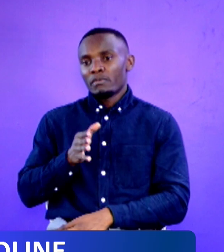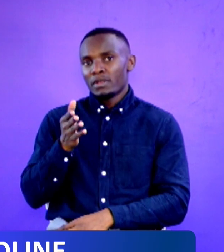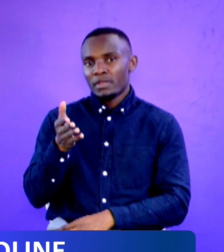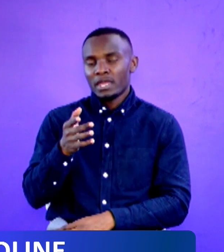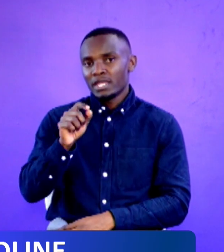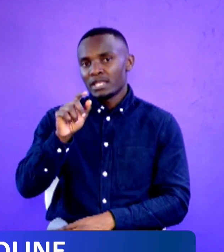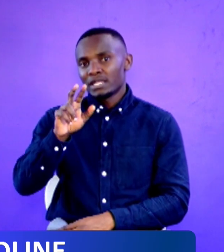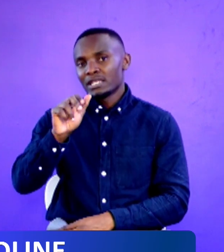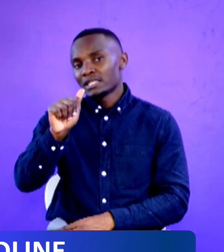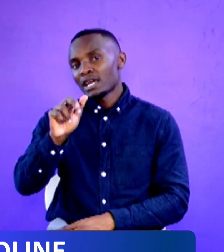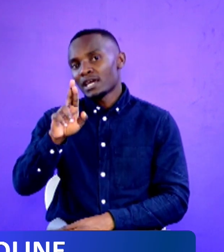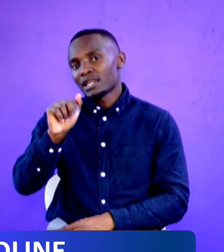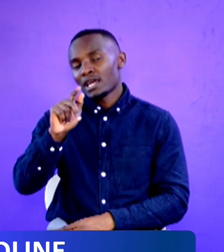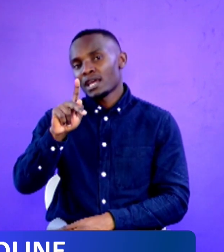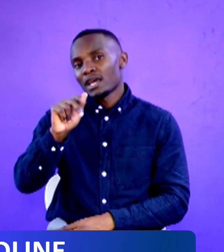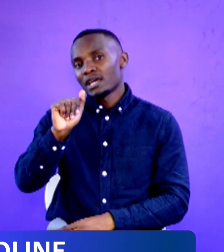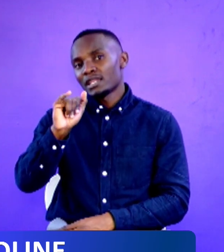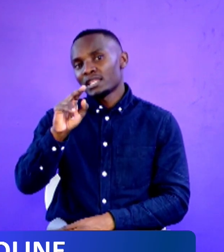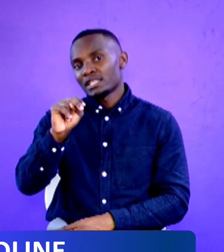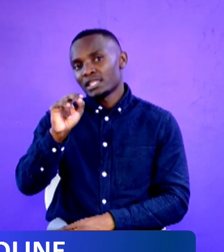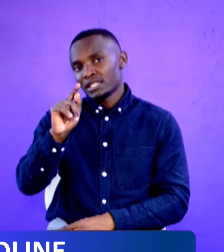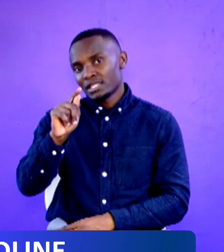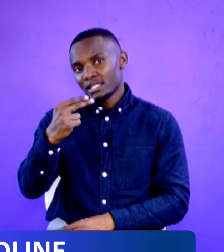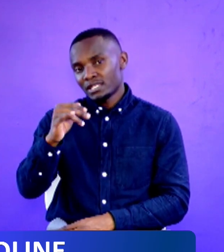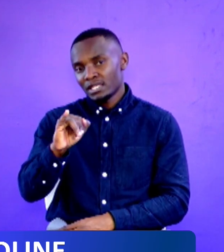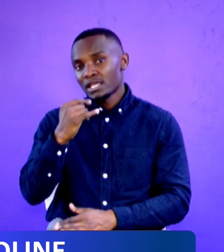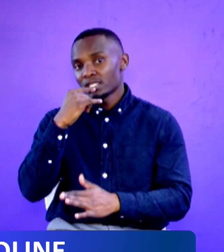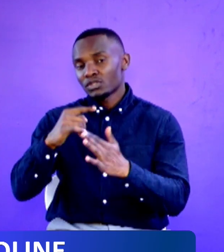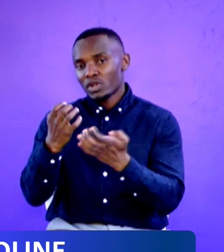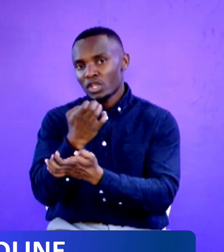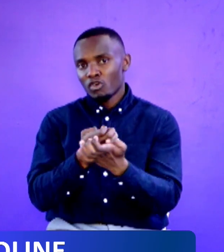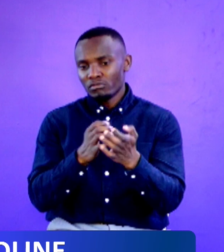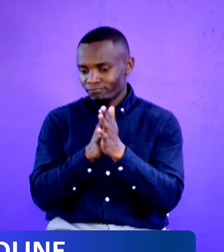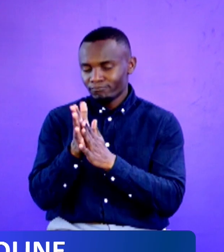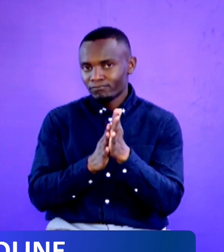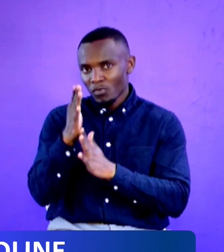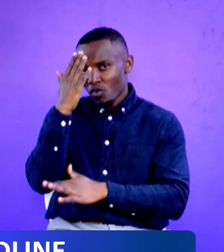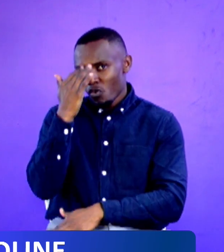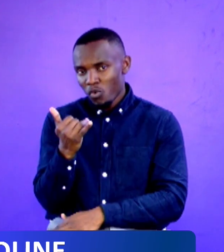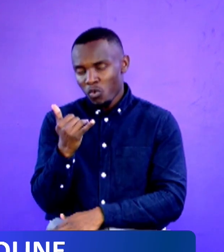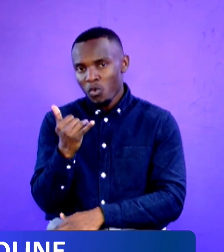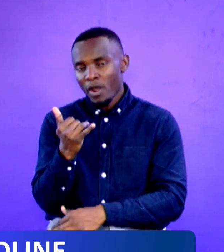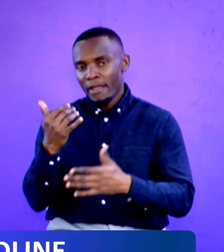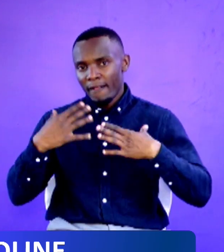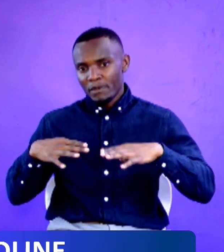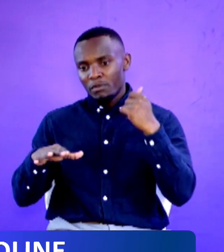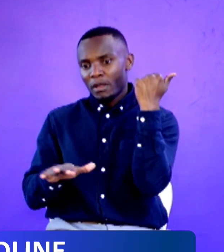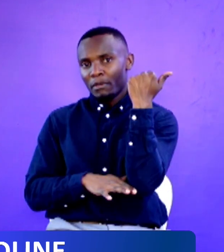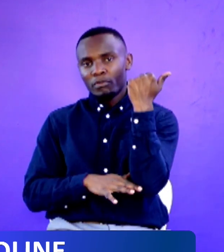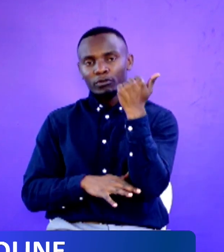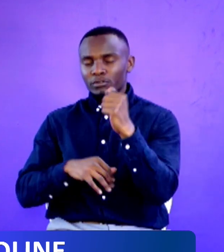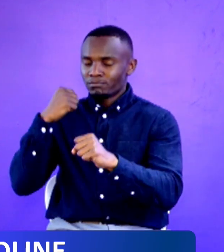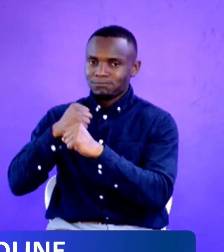the DP said the nation's economy is vibrant because of tireless efforts by those at the bottom.